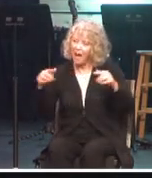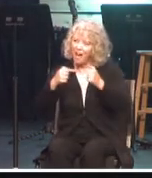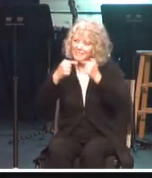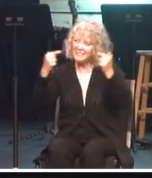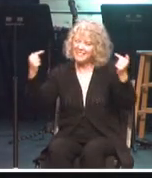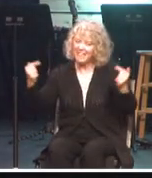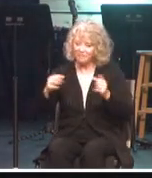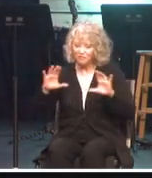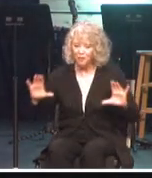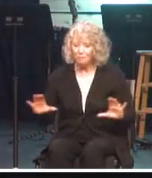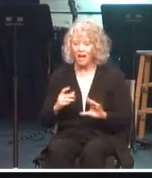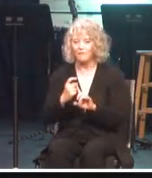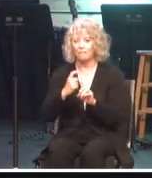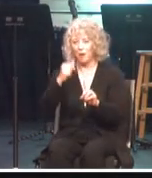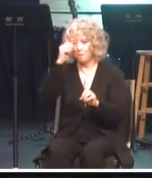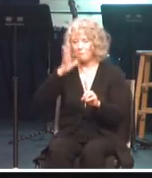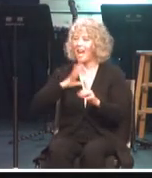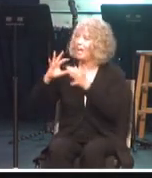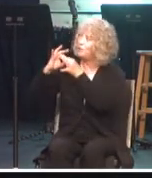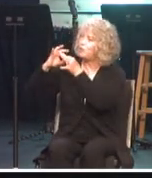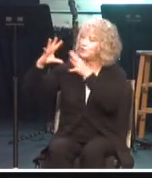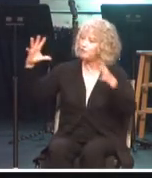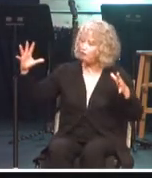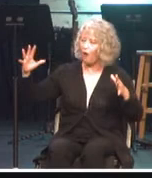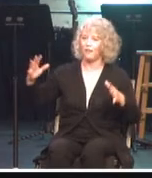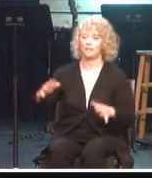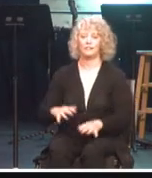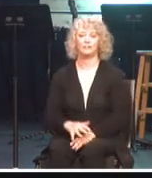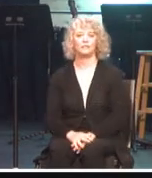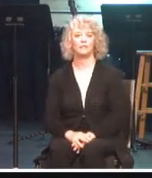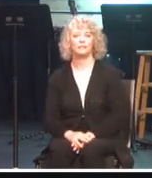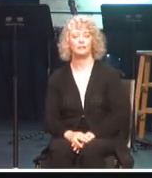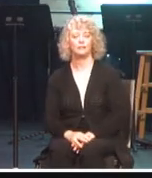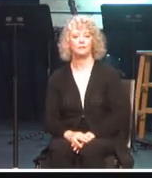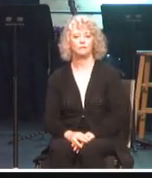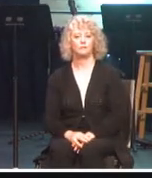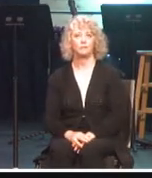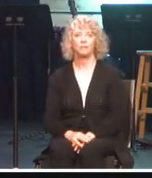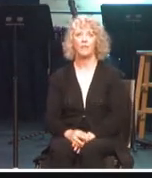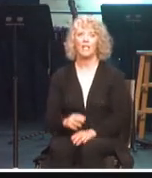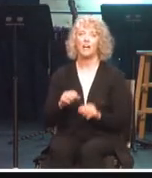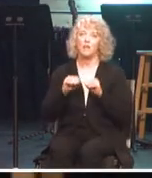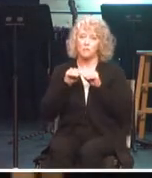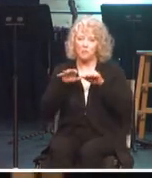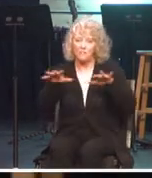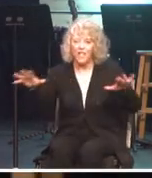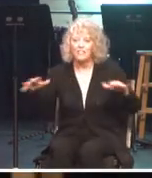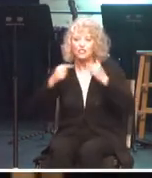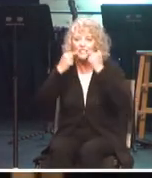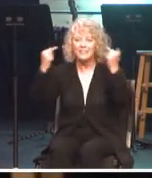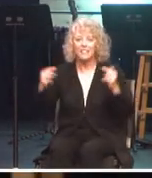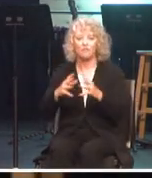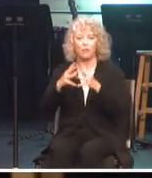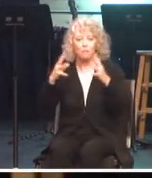fallen man. The pervasive sinfulness of fallen man.